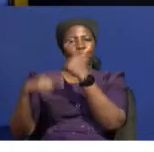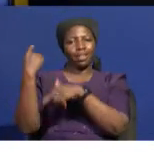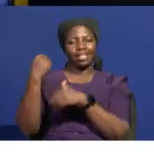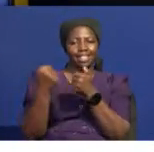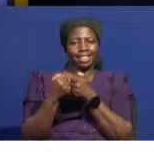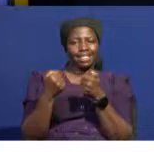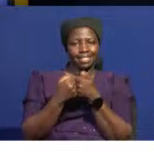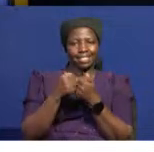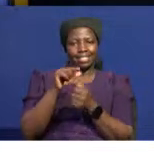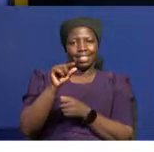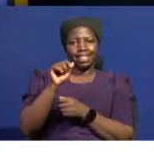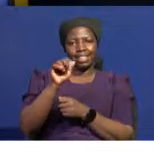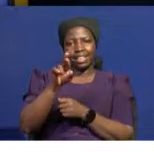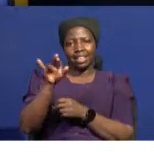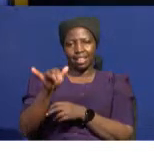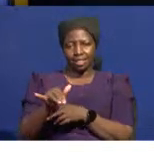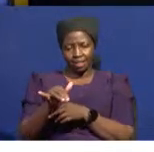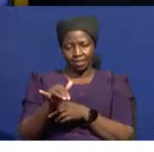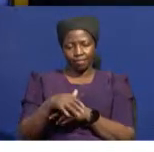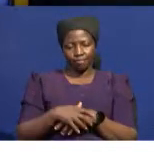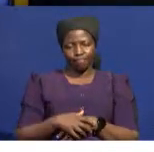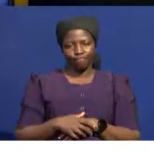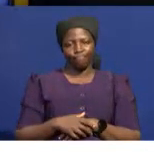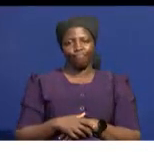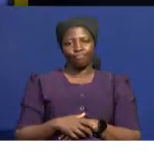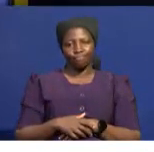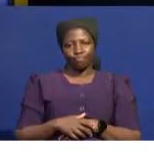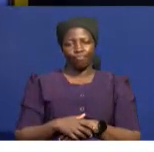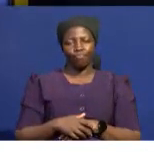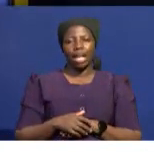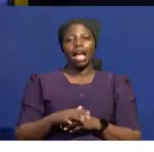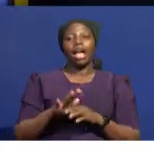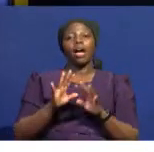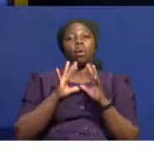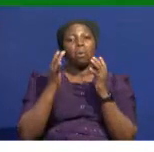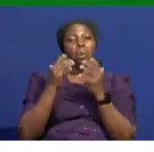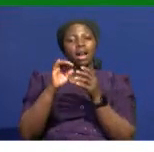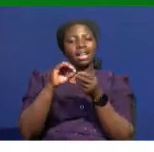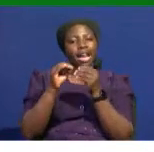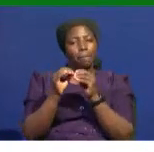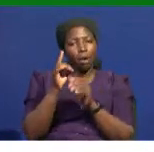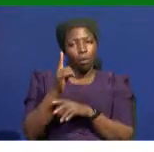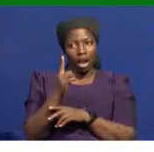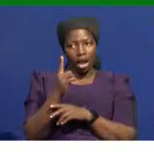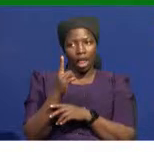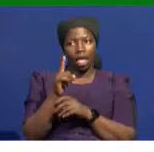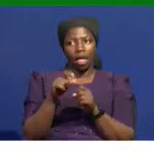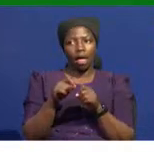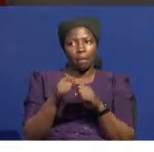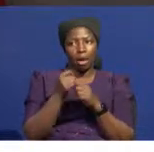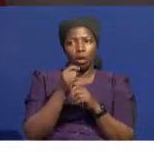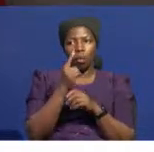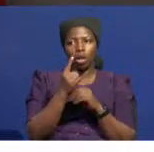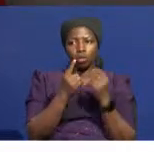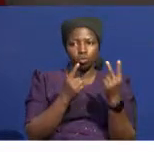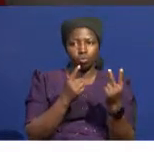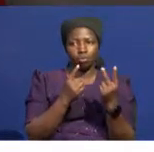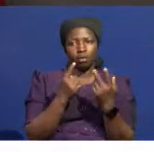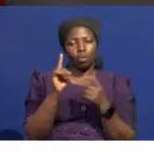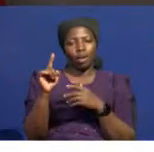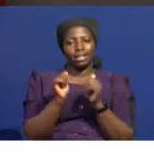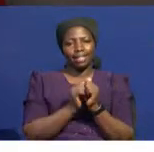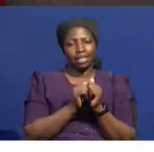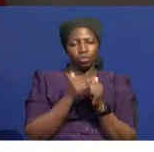in Manchester. O'Sullivan, who is current world number one, hit breaks on 102 and 110 to turn a